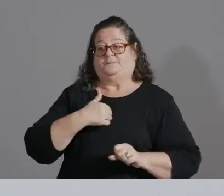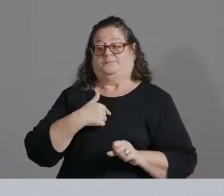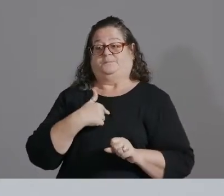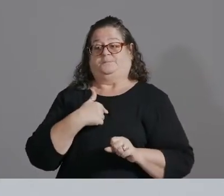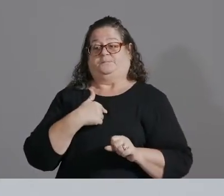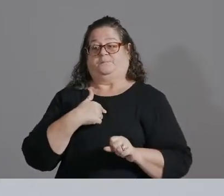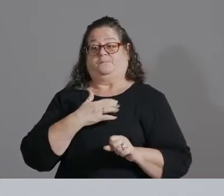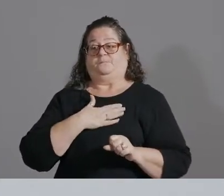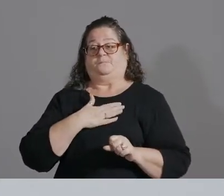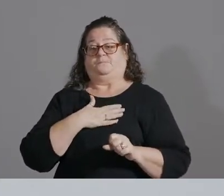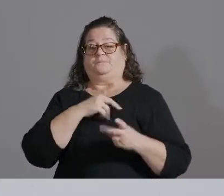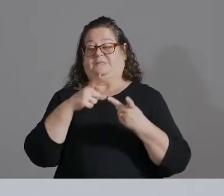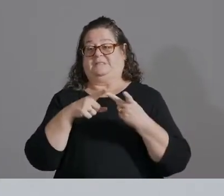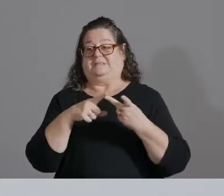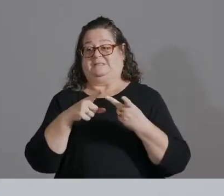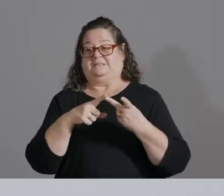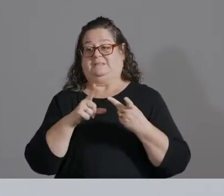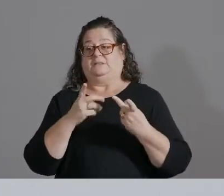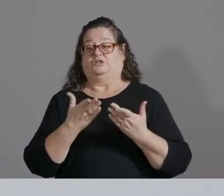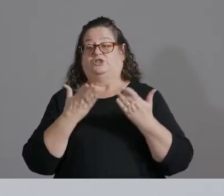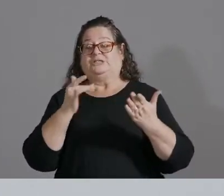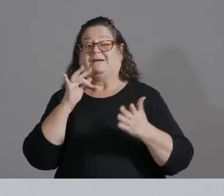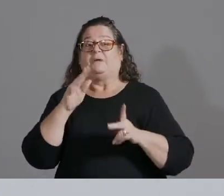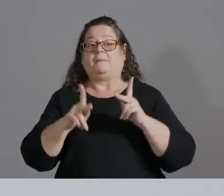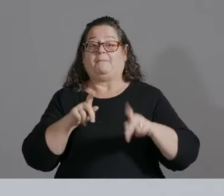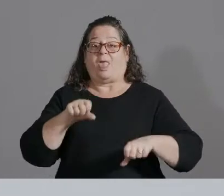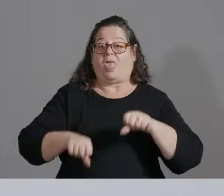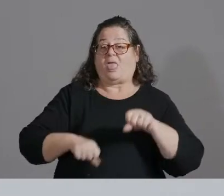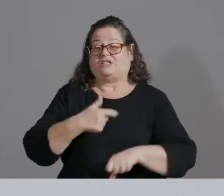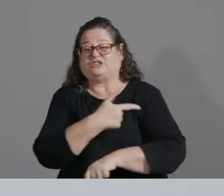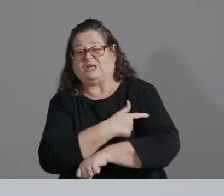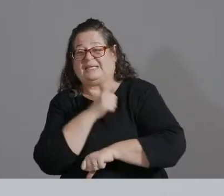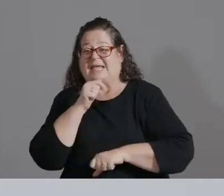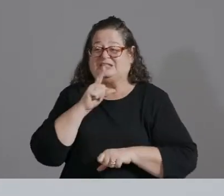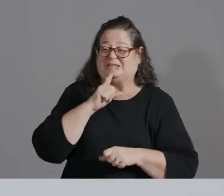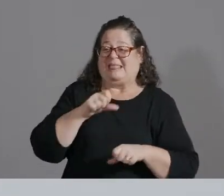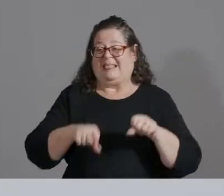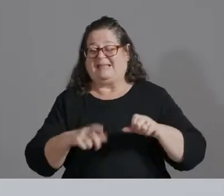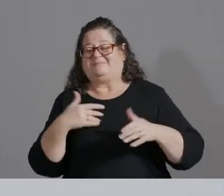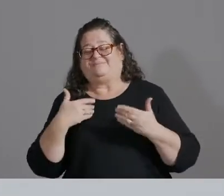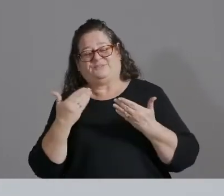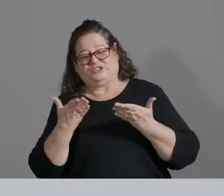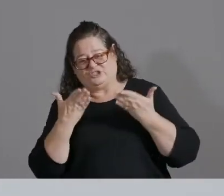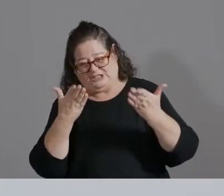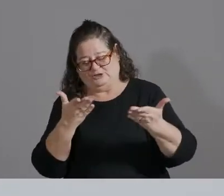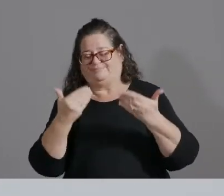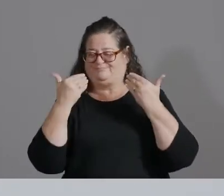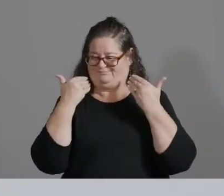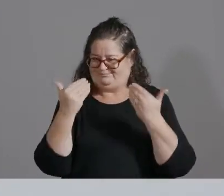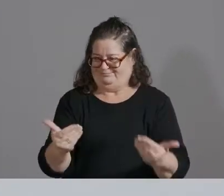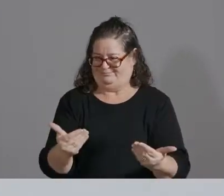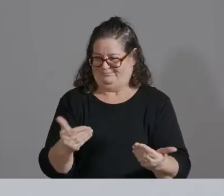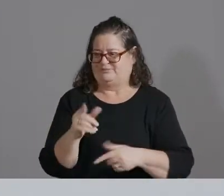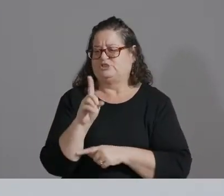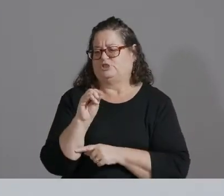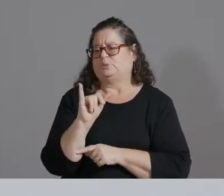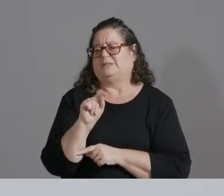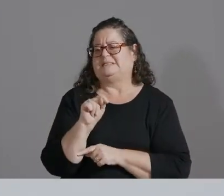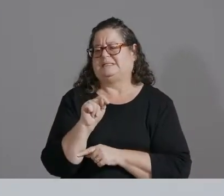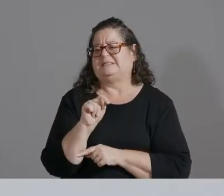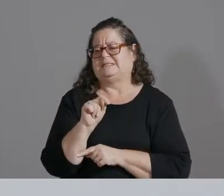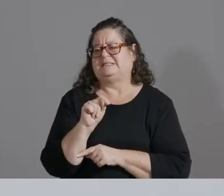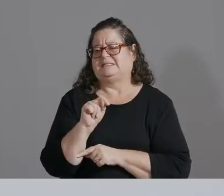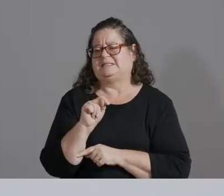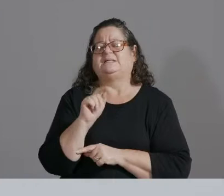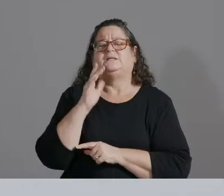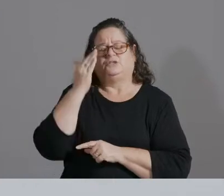or considering this, we would recommend that you get vaccinated. So we know that it's going to provide a safe and effective